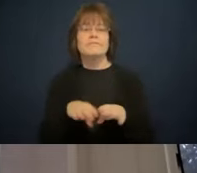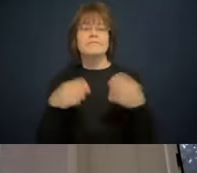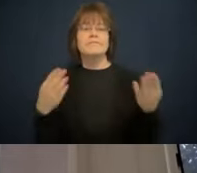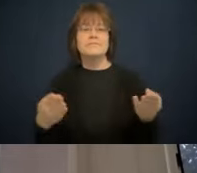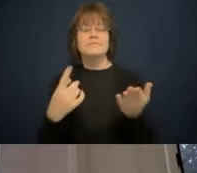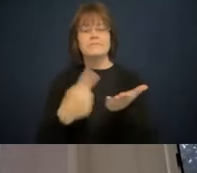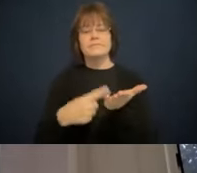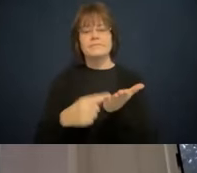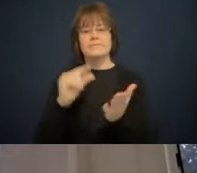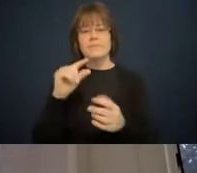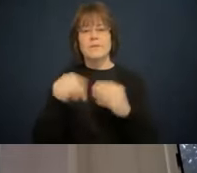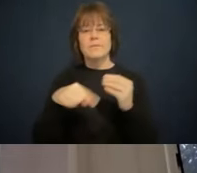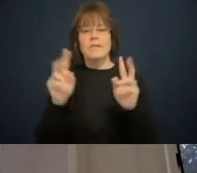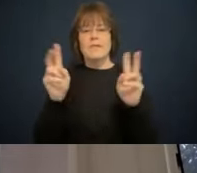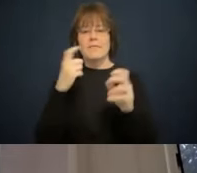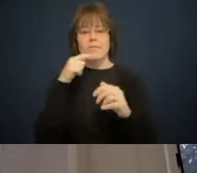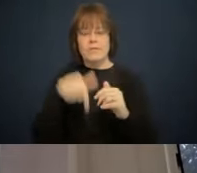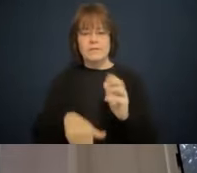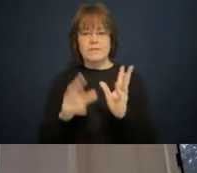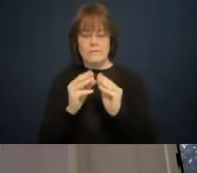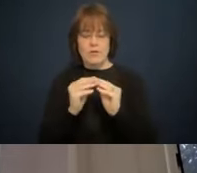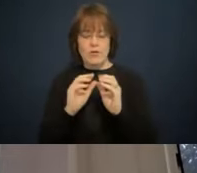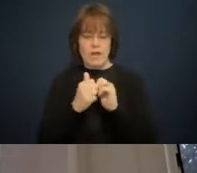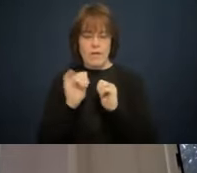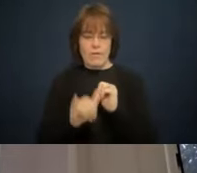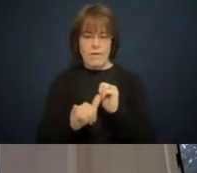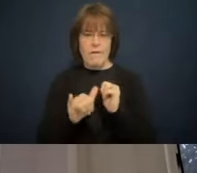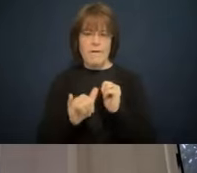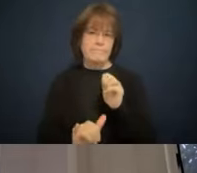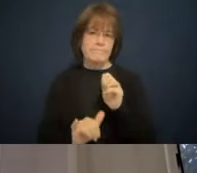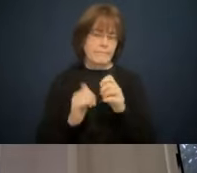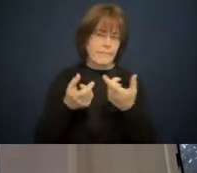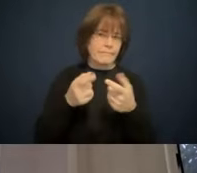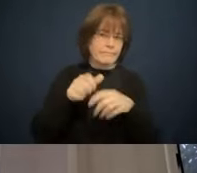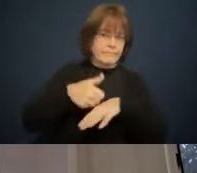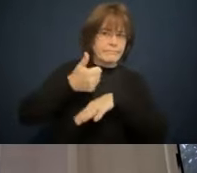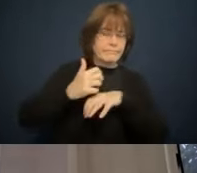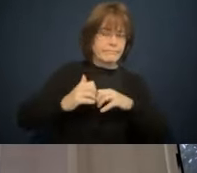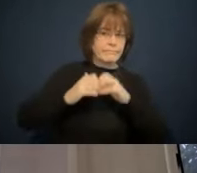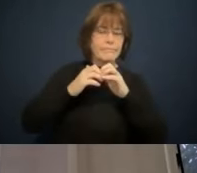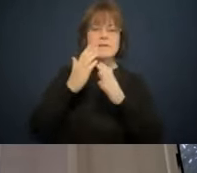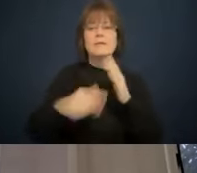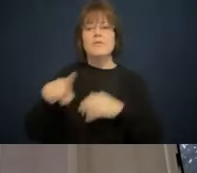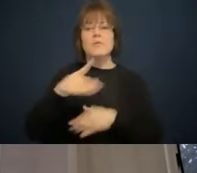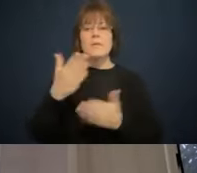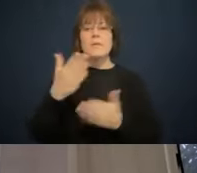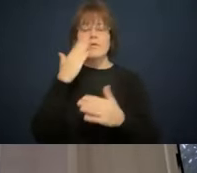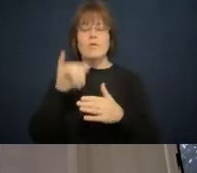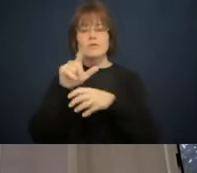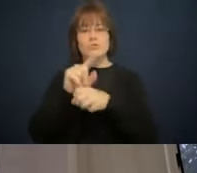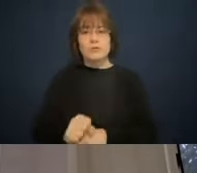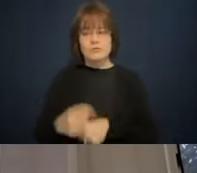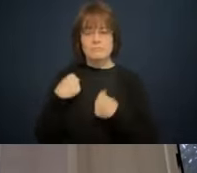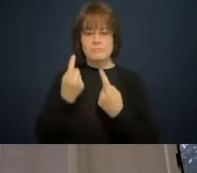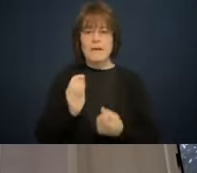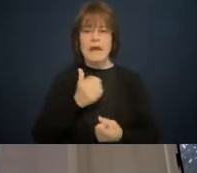and talk a little bit about the theme for the seminar and how it came to be. Some of you may also know that traditionally